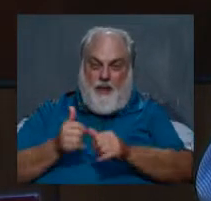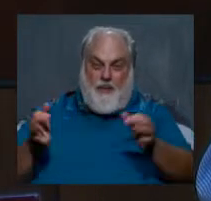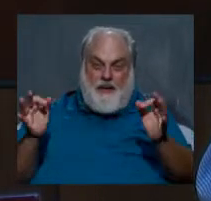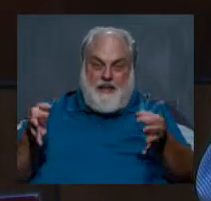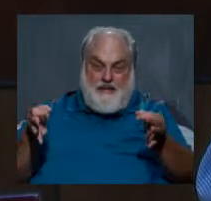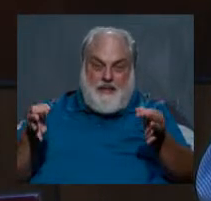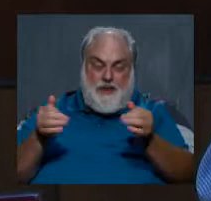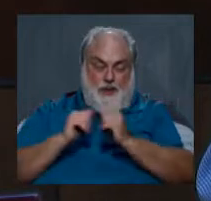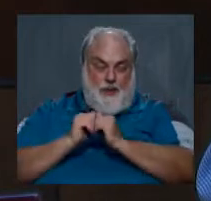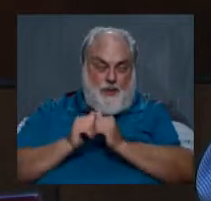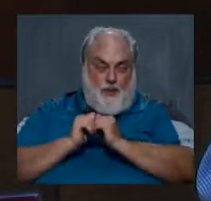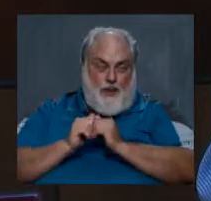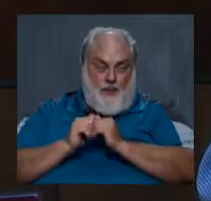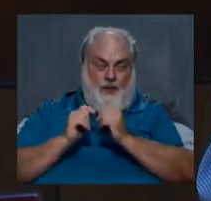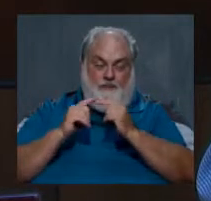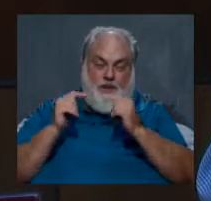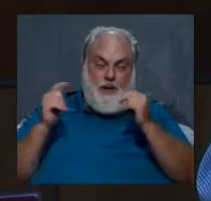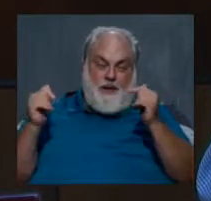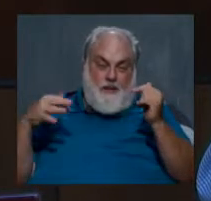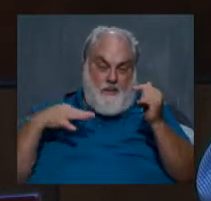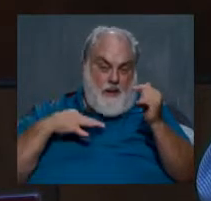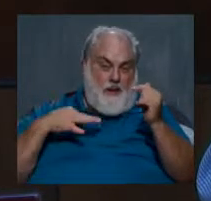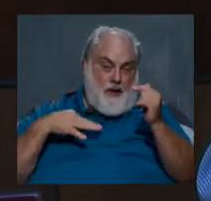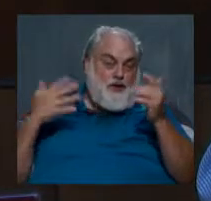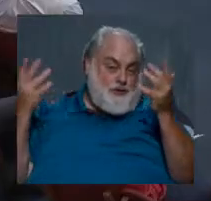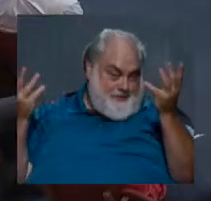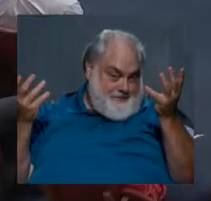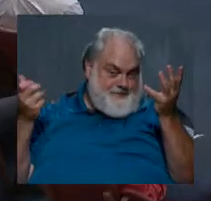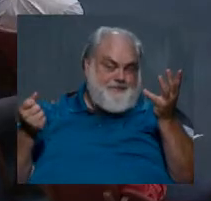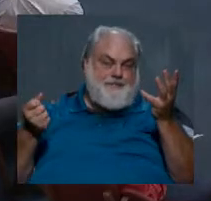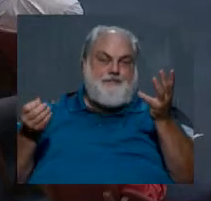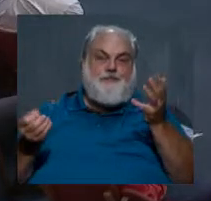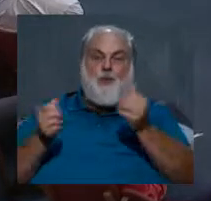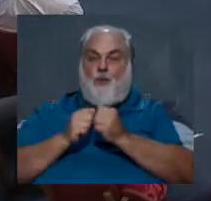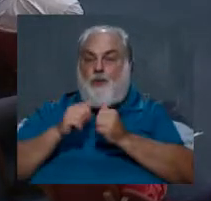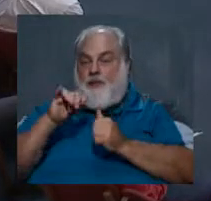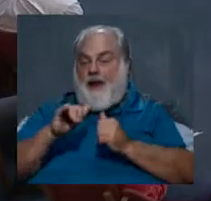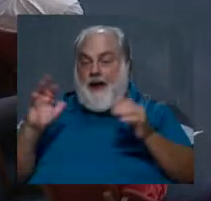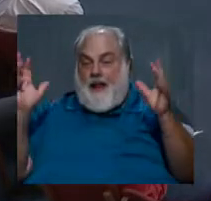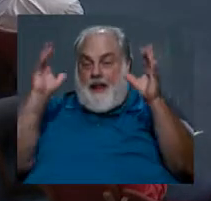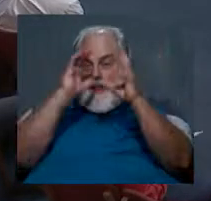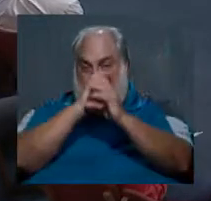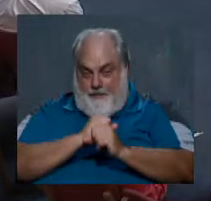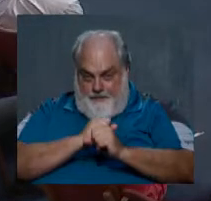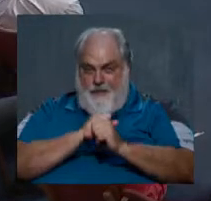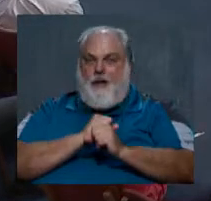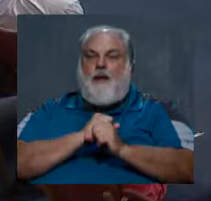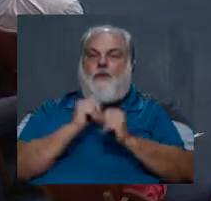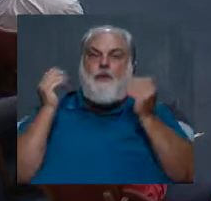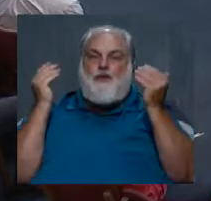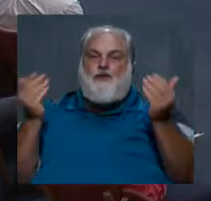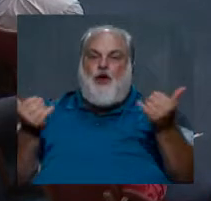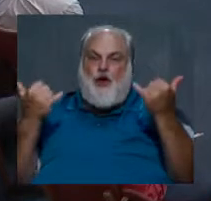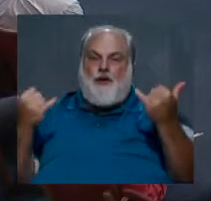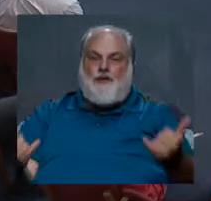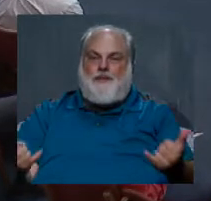decisions on all these applications. So with that said, let's get started,